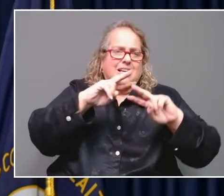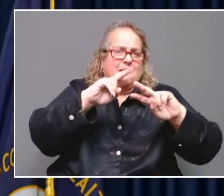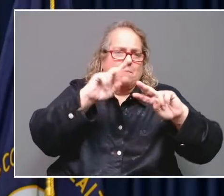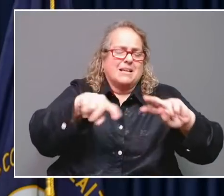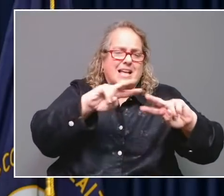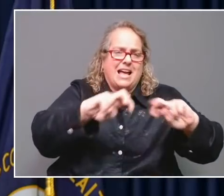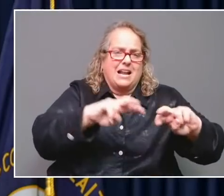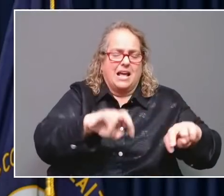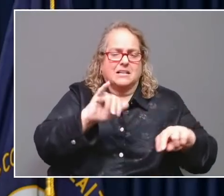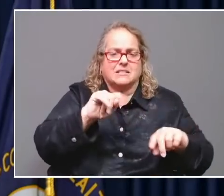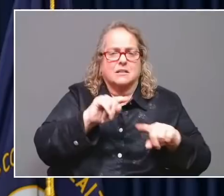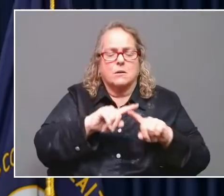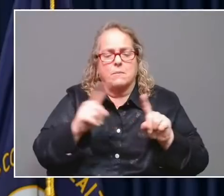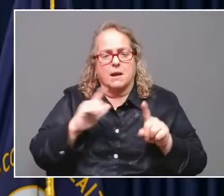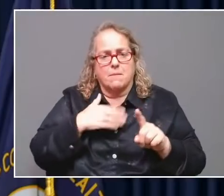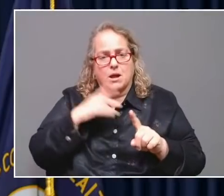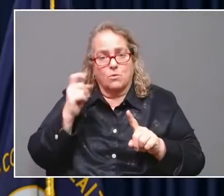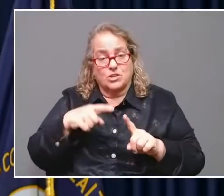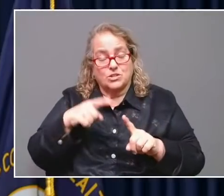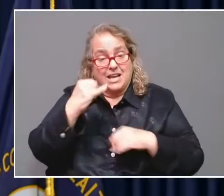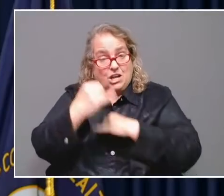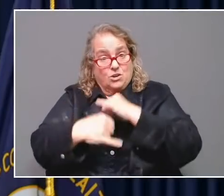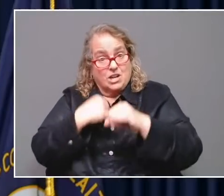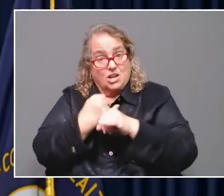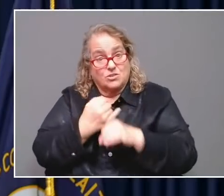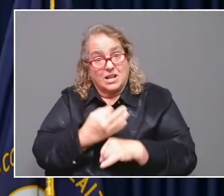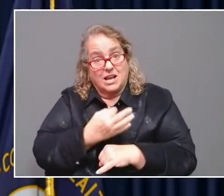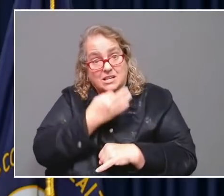is, international experts claim there's not enough